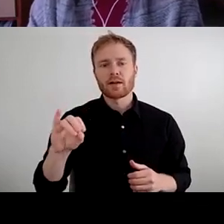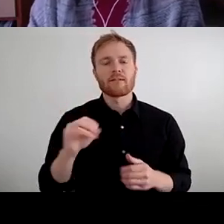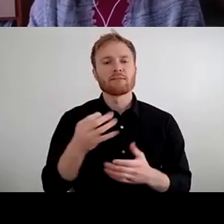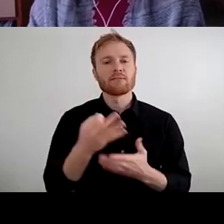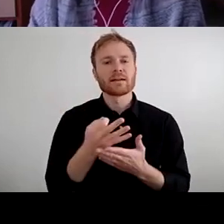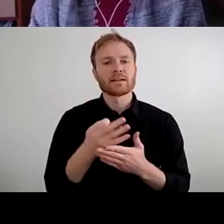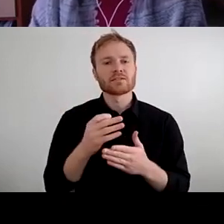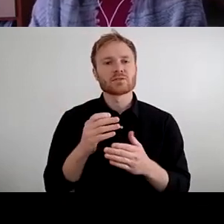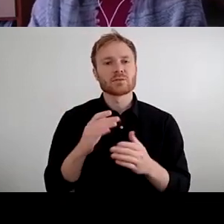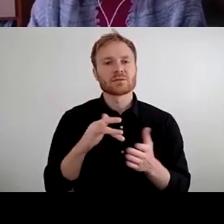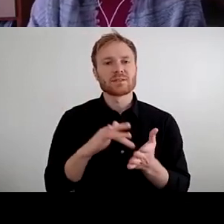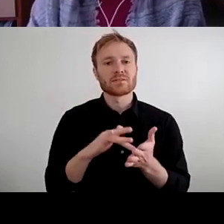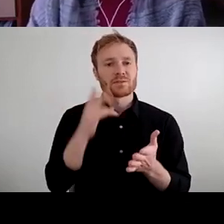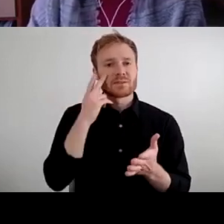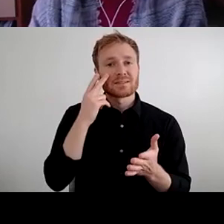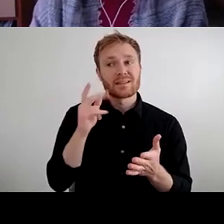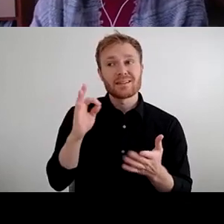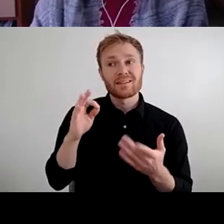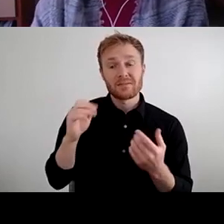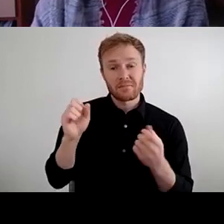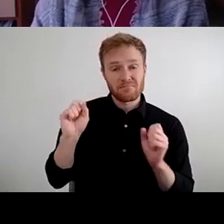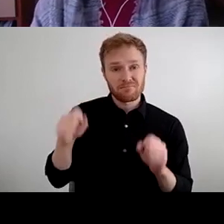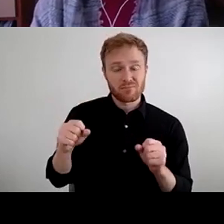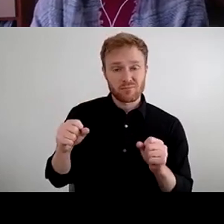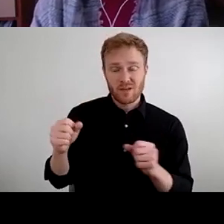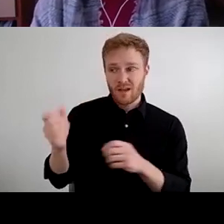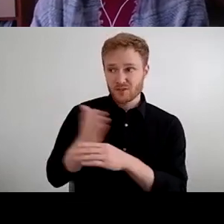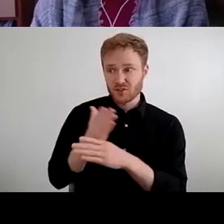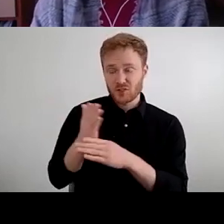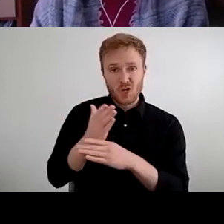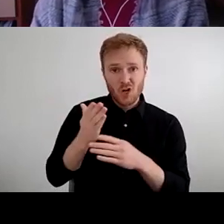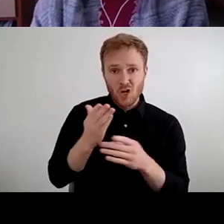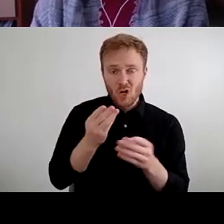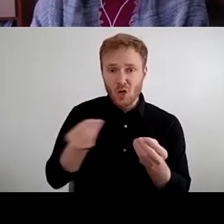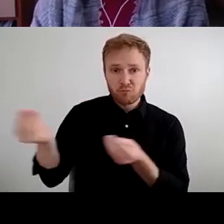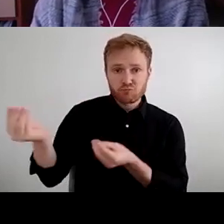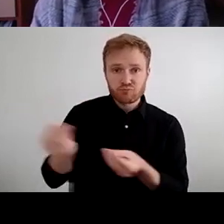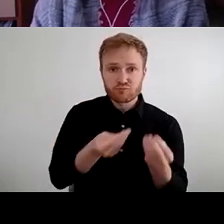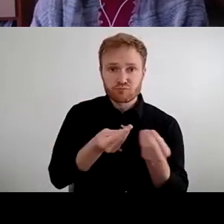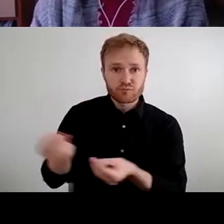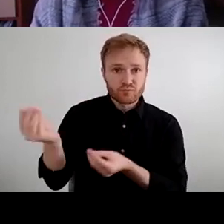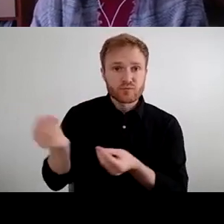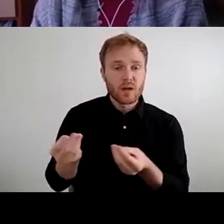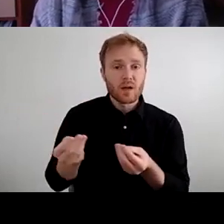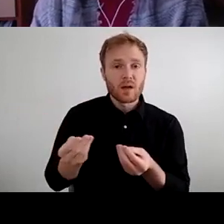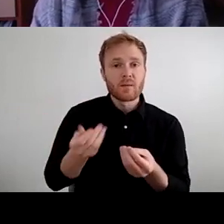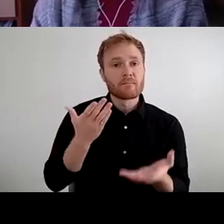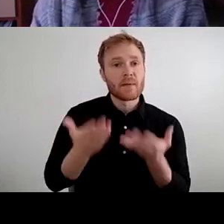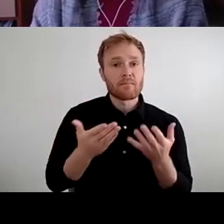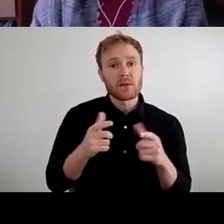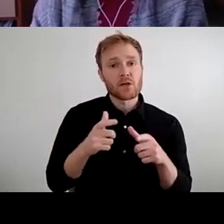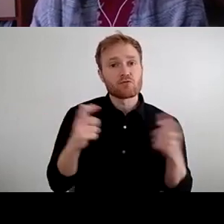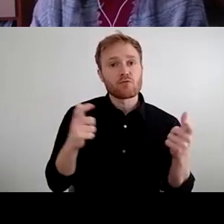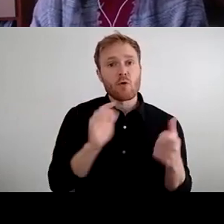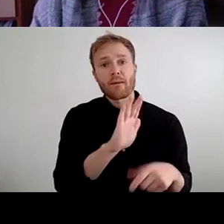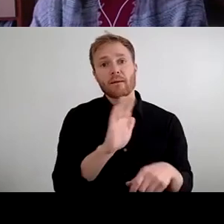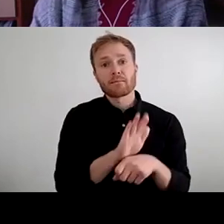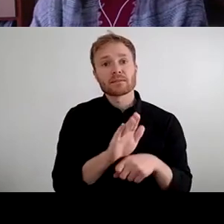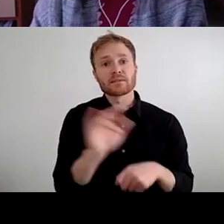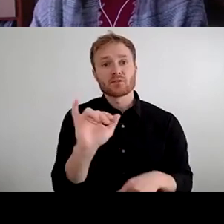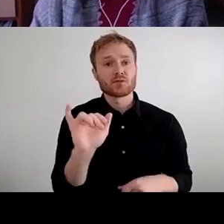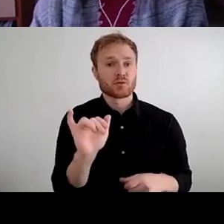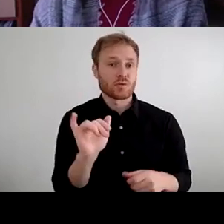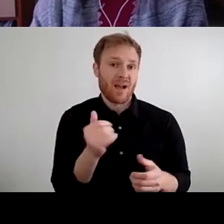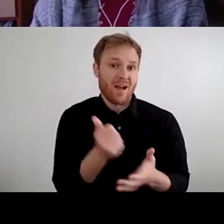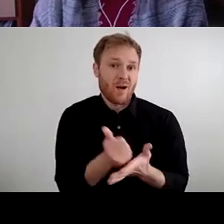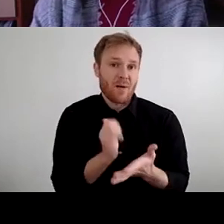synergies there for some of our businesses to be able to expand their businesses. So that would help our economy as well. Yeah, and